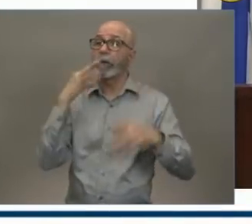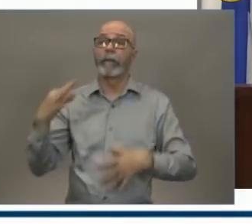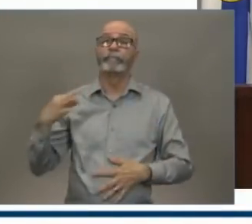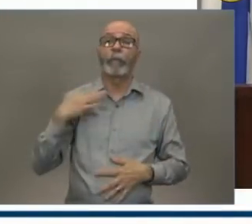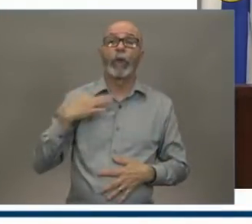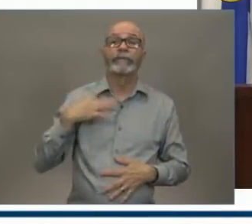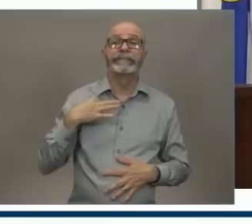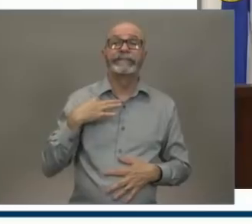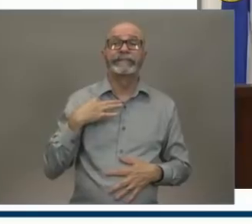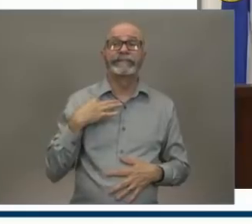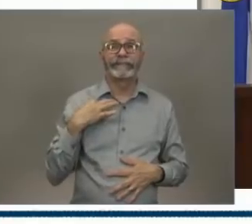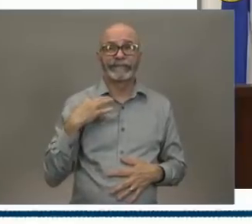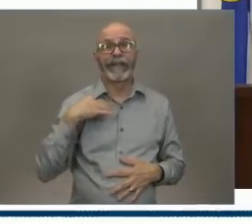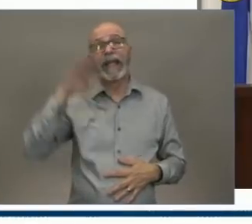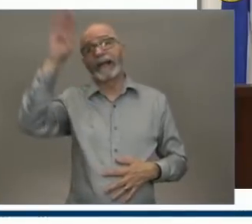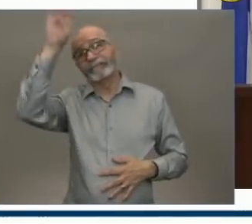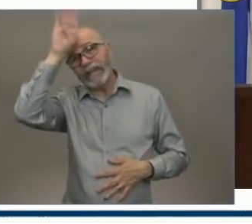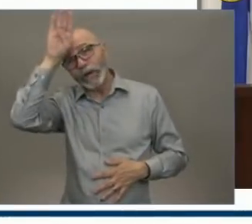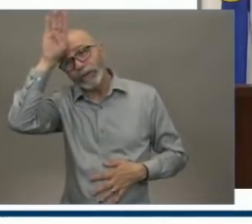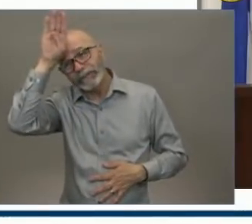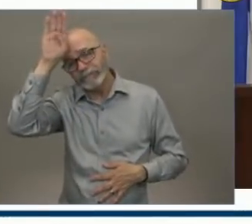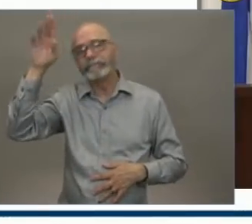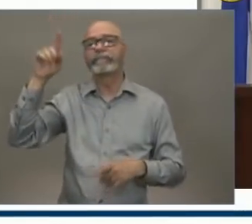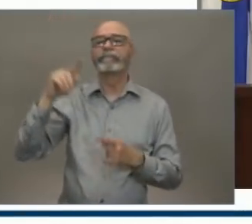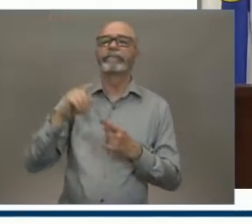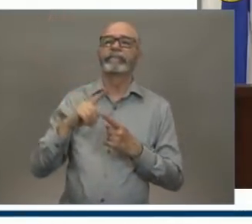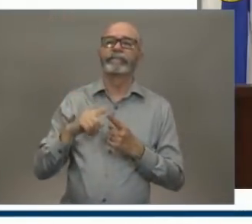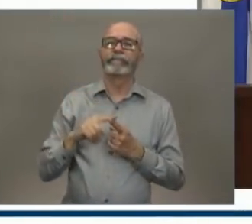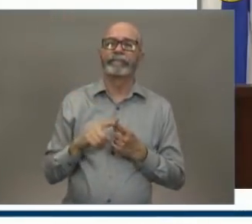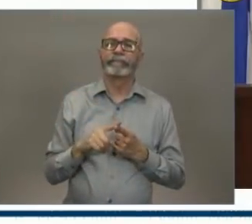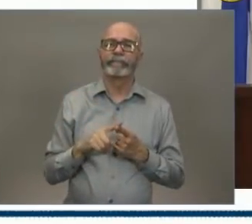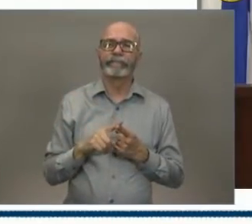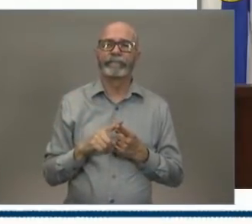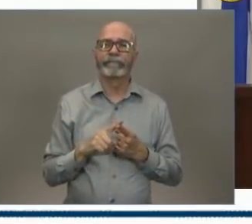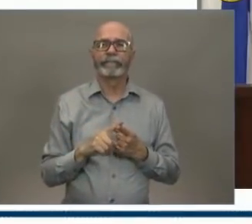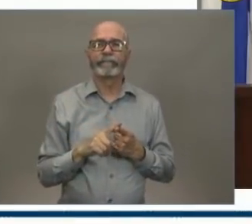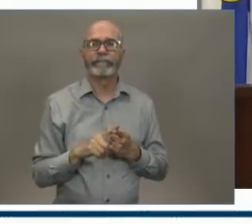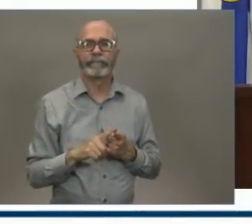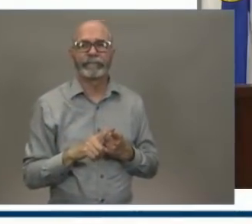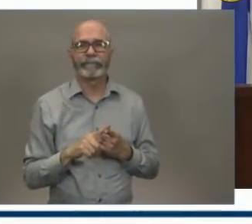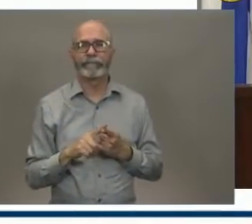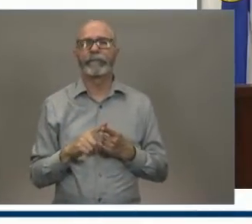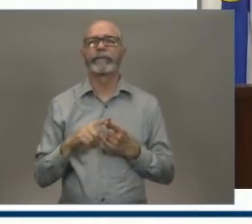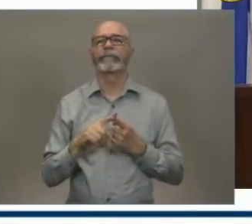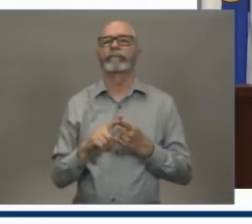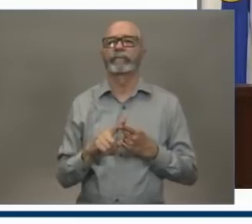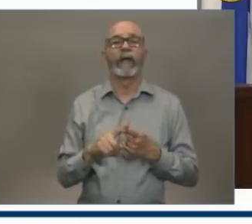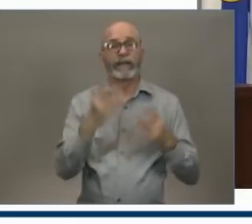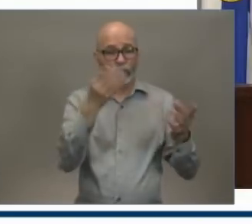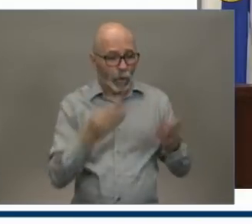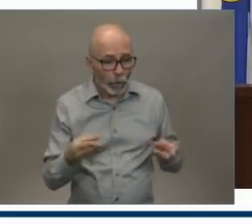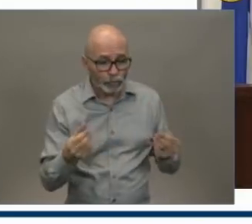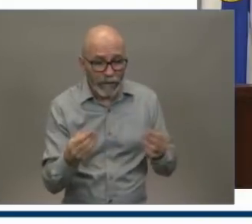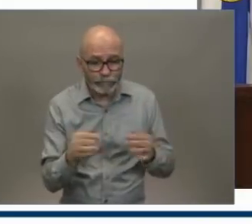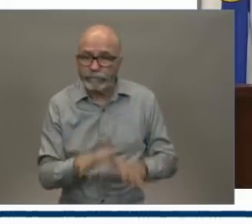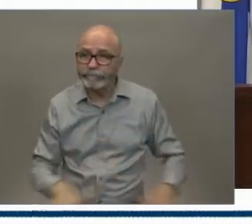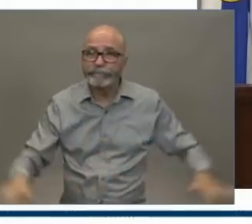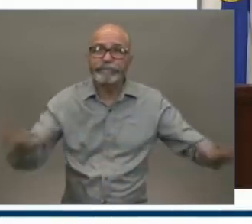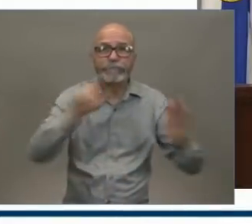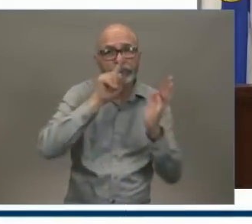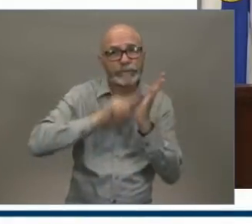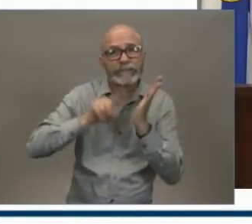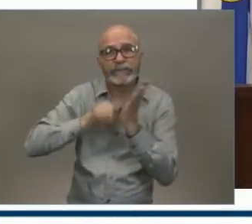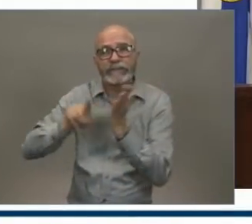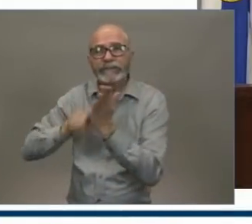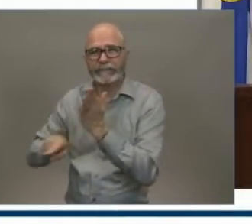are very confused. And part of their confusion is based on the fact that